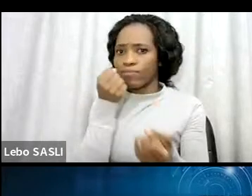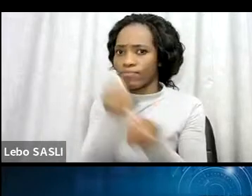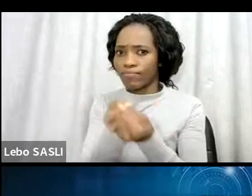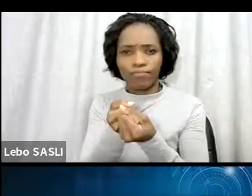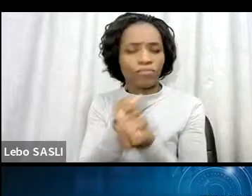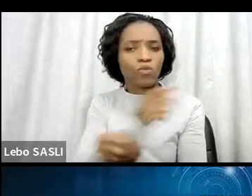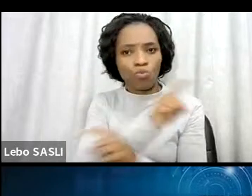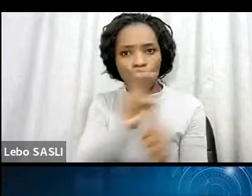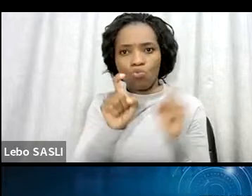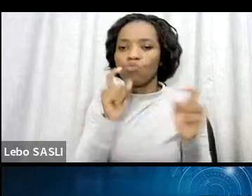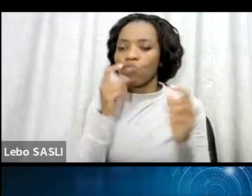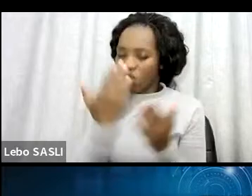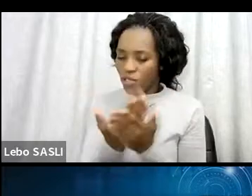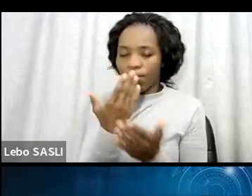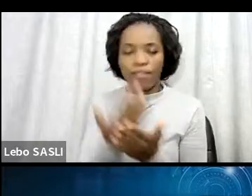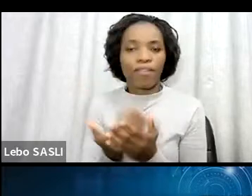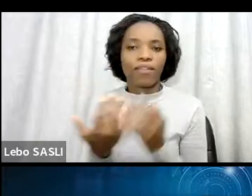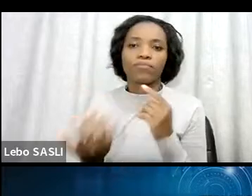that front.